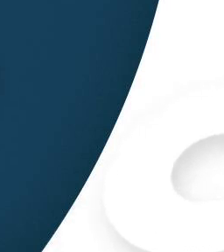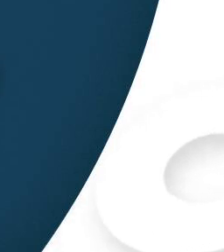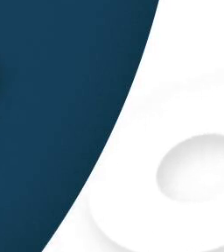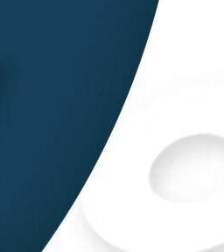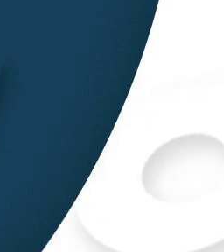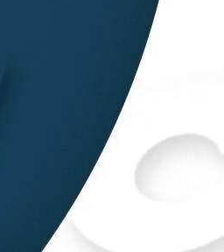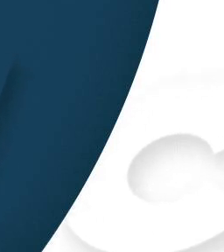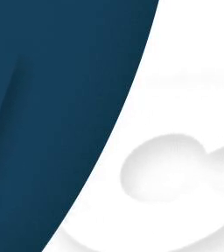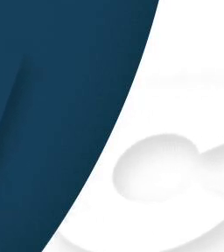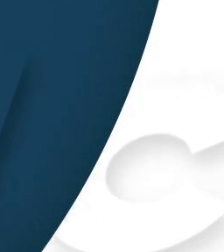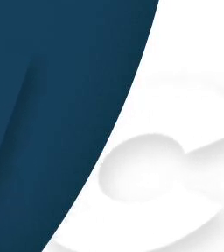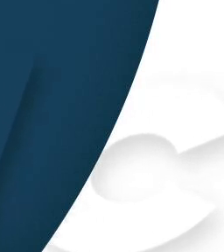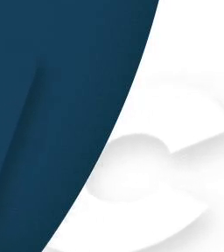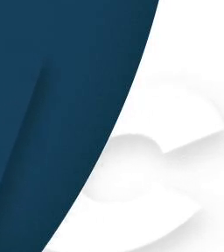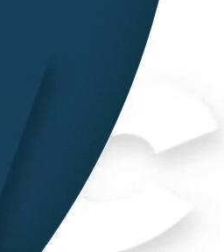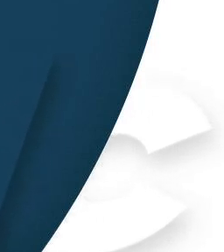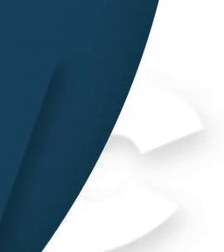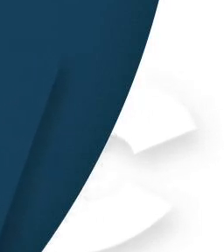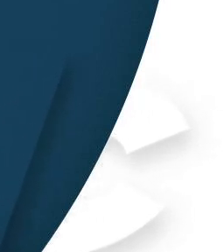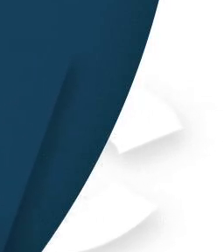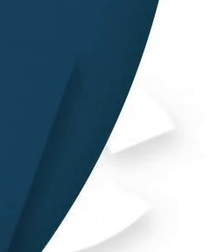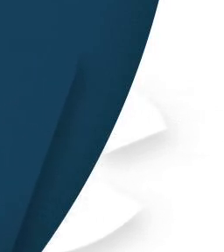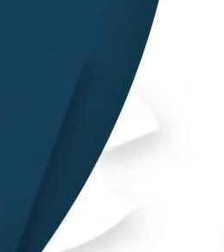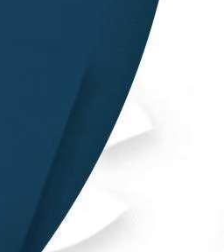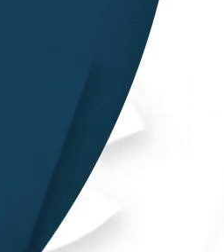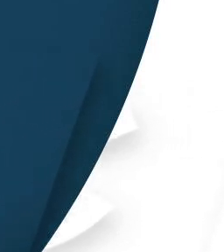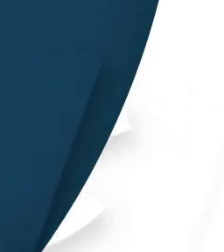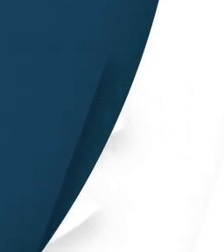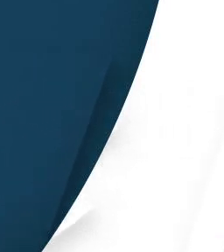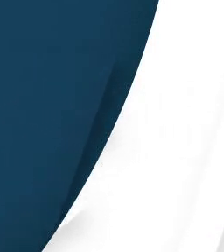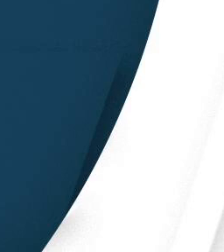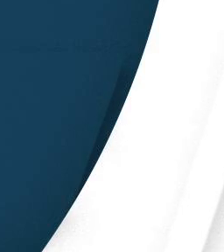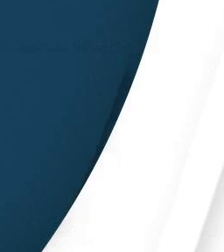their clients. All right, Attorney Gino De